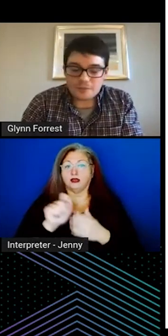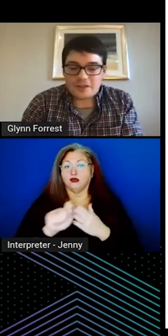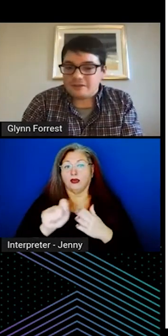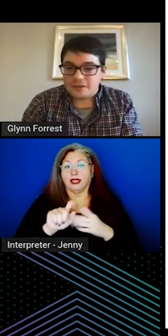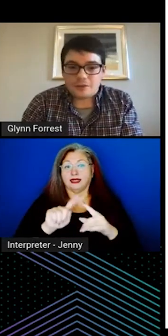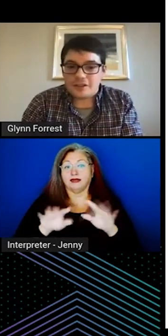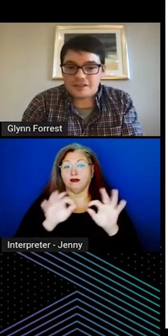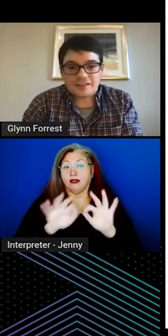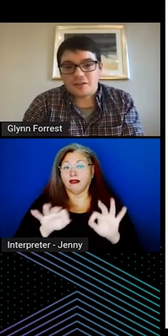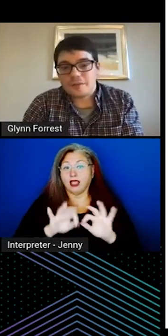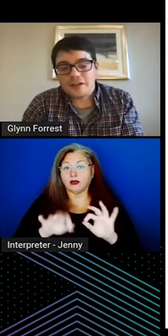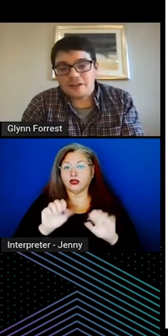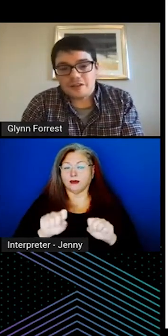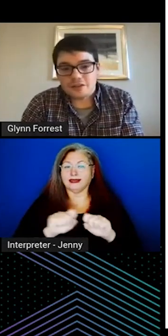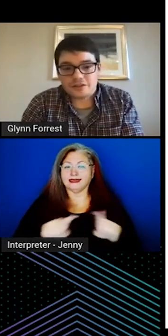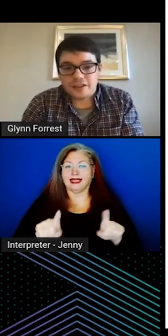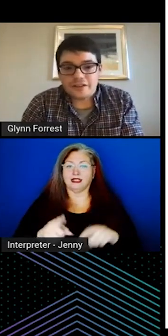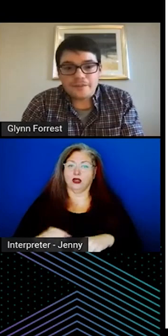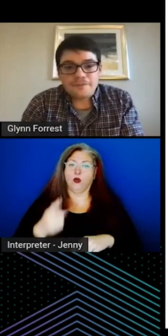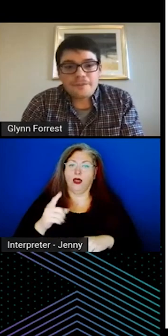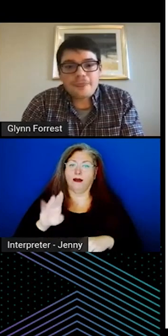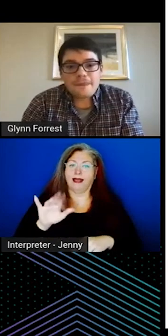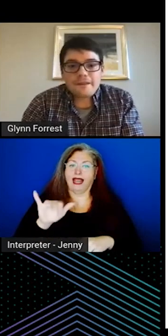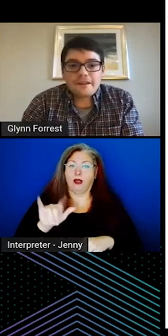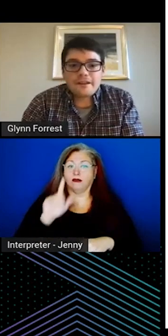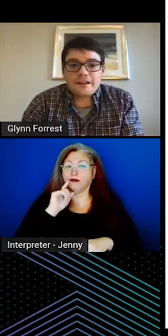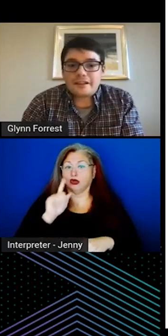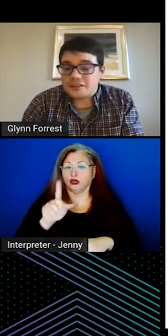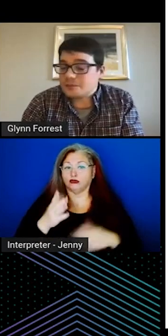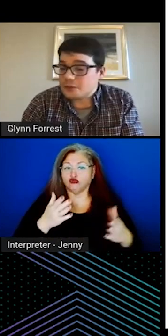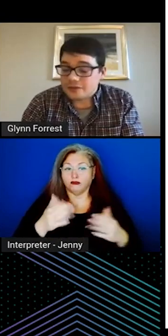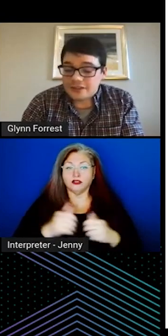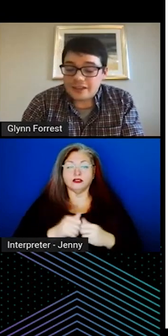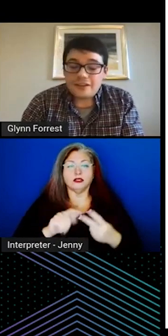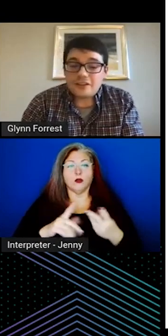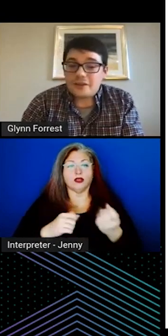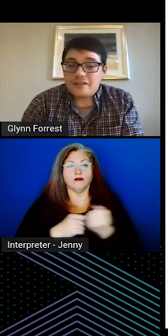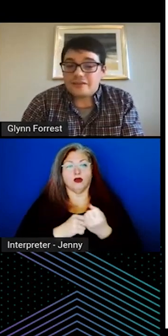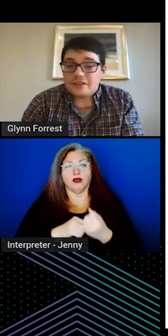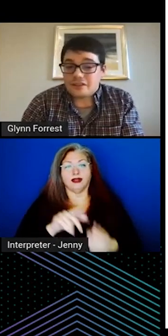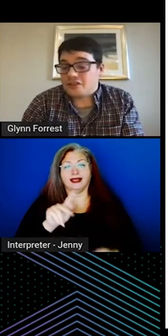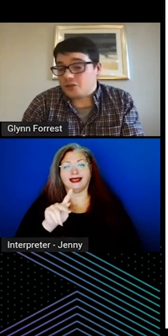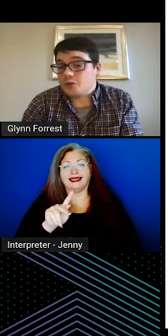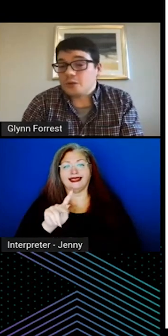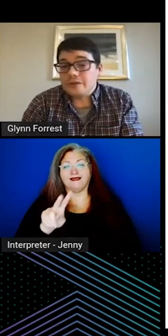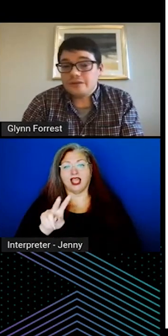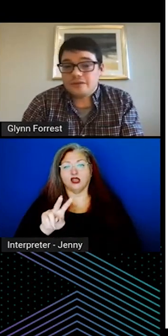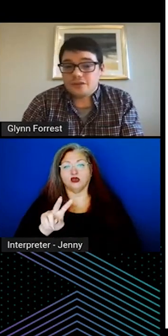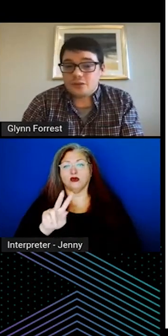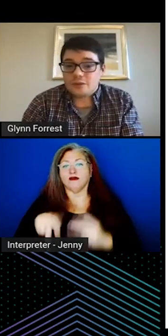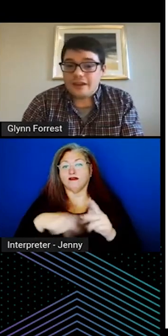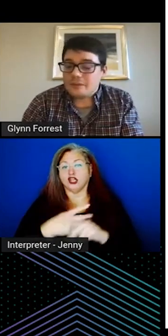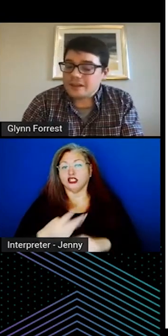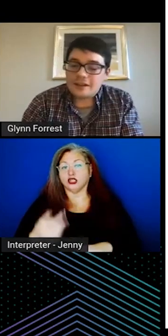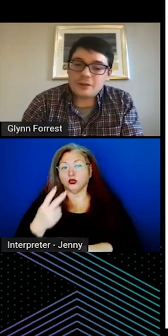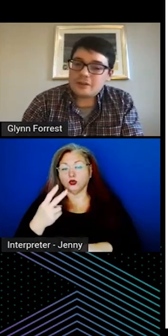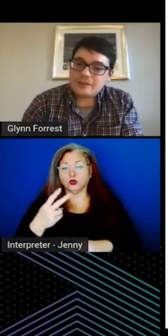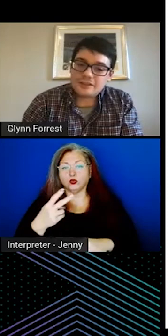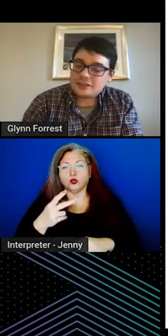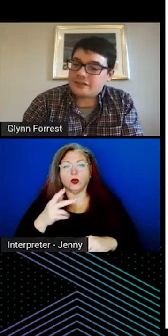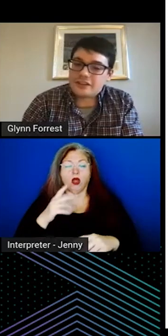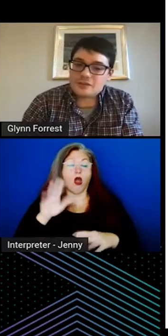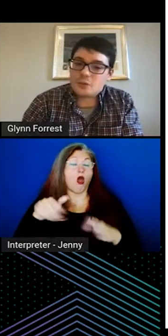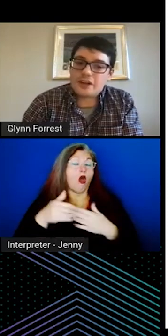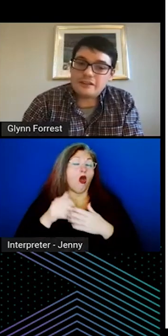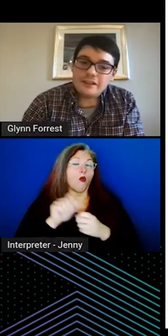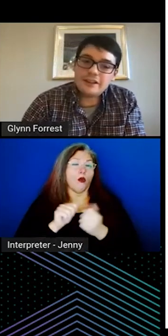just be deployed as a single binary on your server. I'd like to support key value engine version 2. So everybody I work with is still